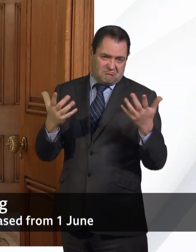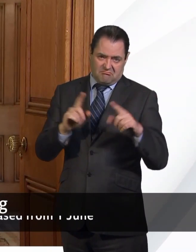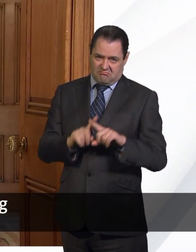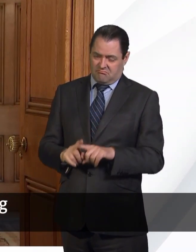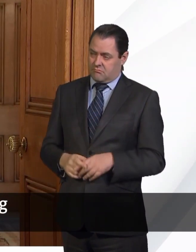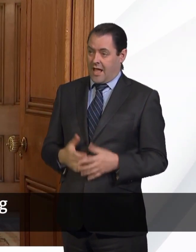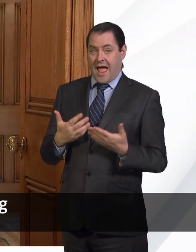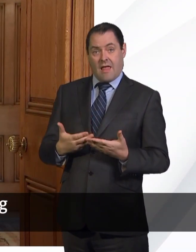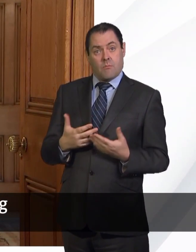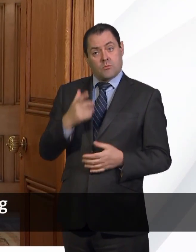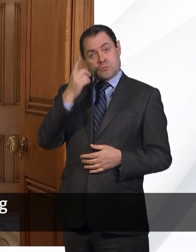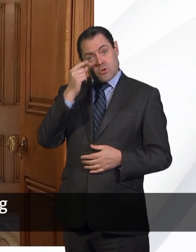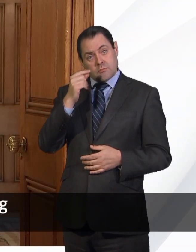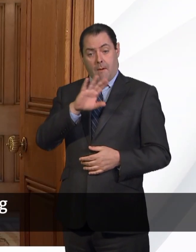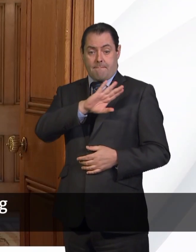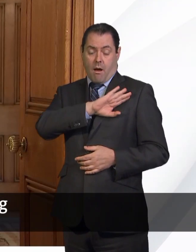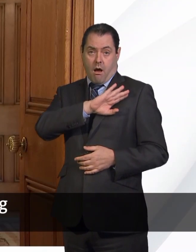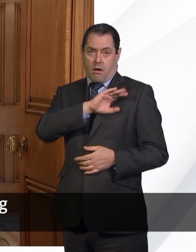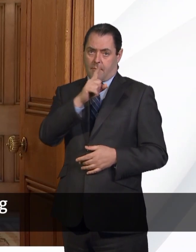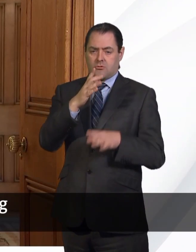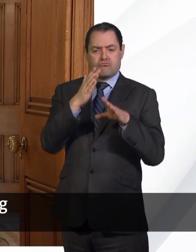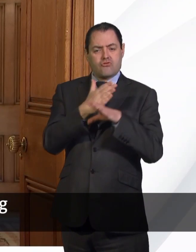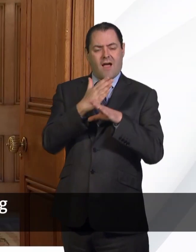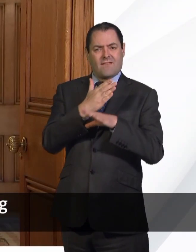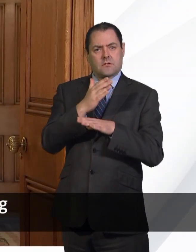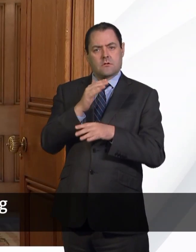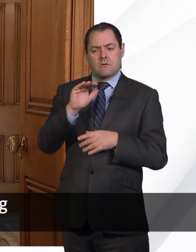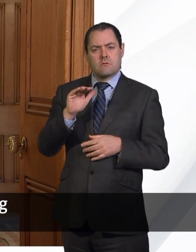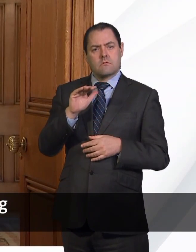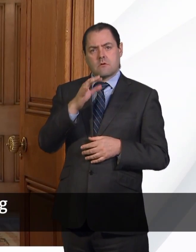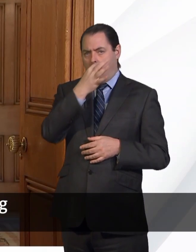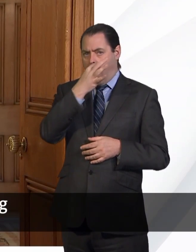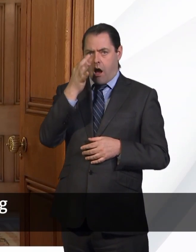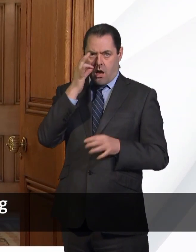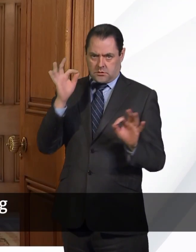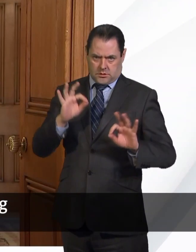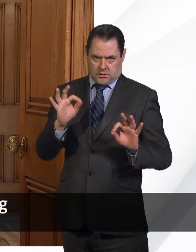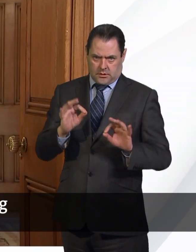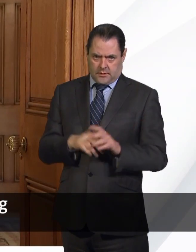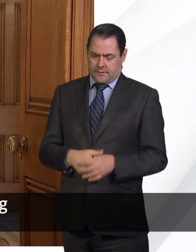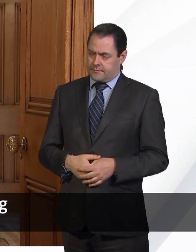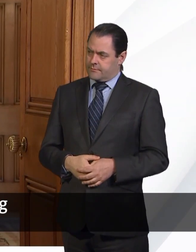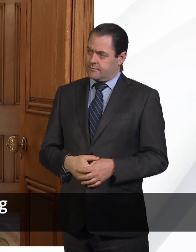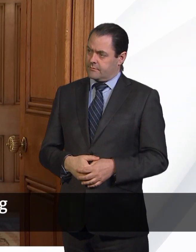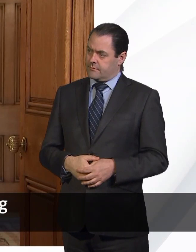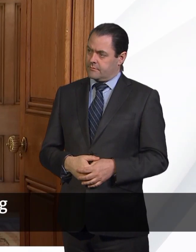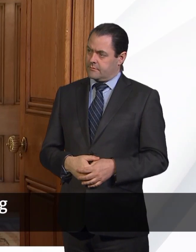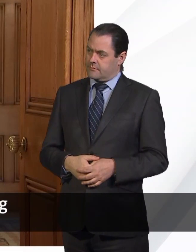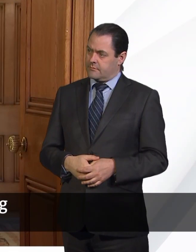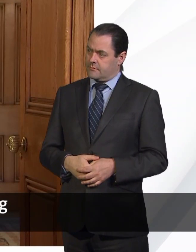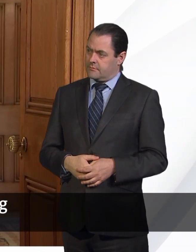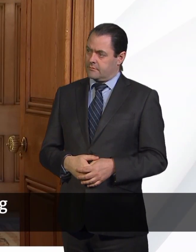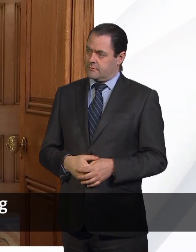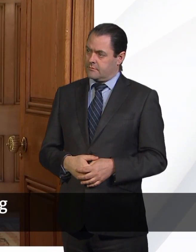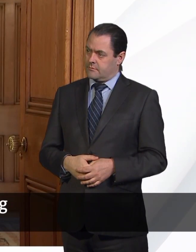parks, but not in private gardens. And this was a cautious first step. But we know that there is no